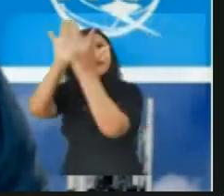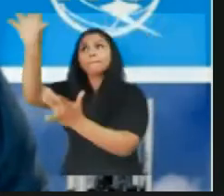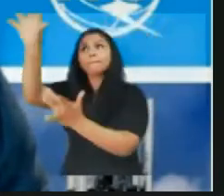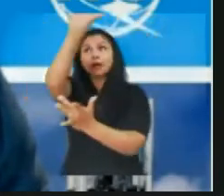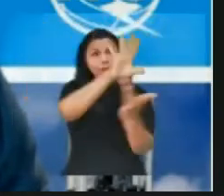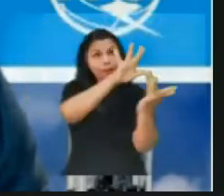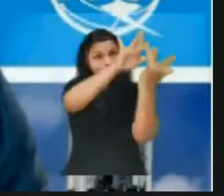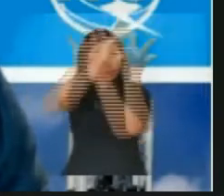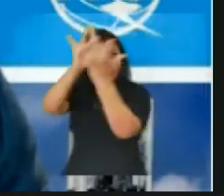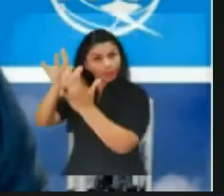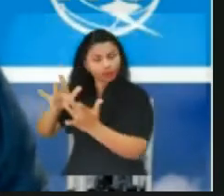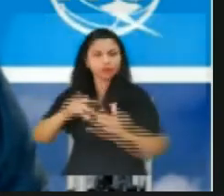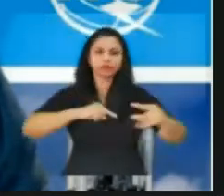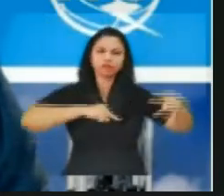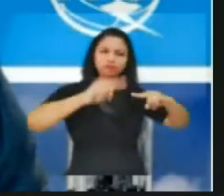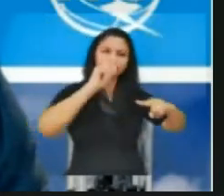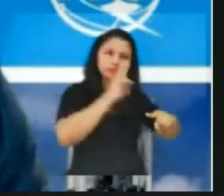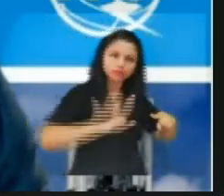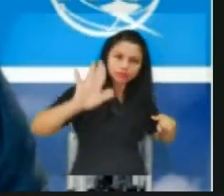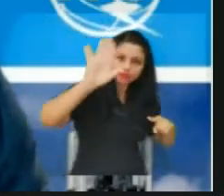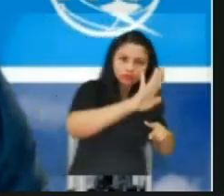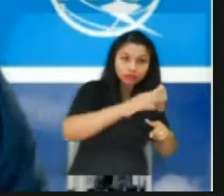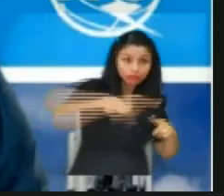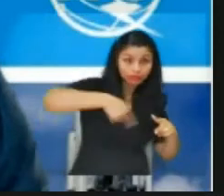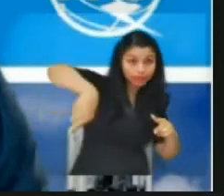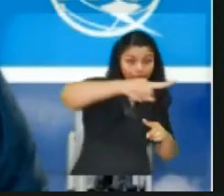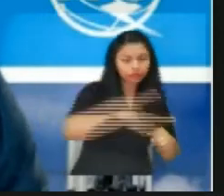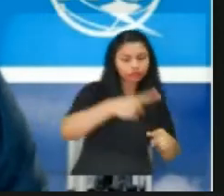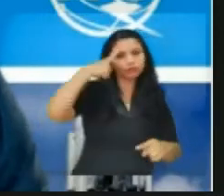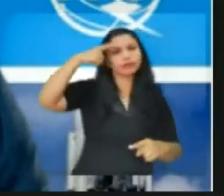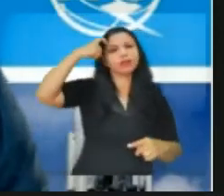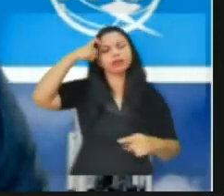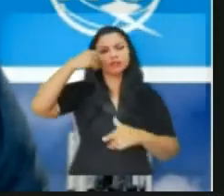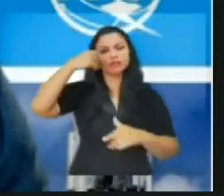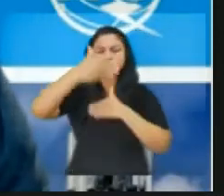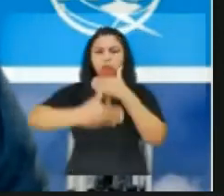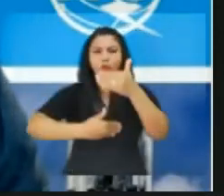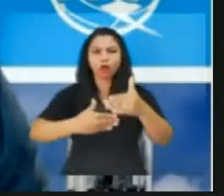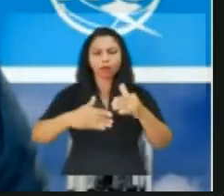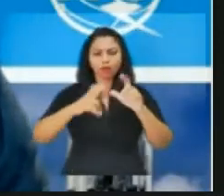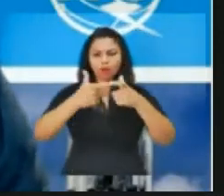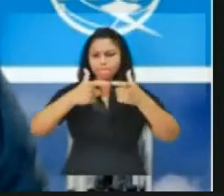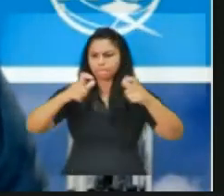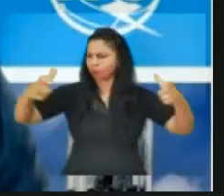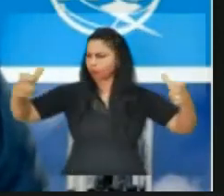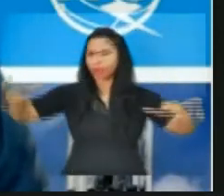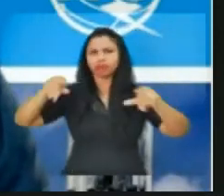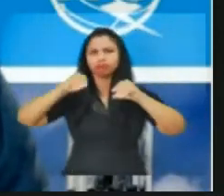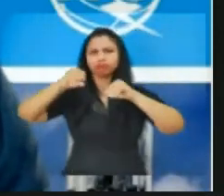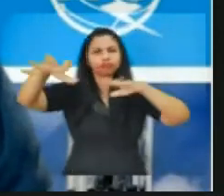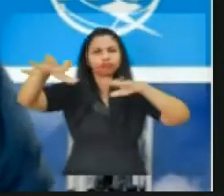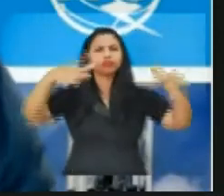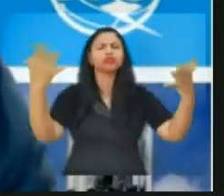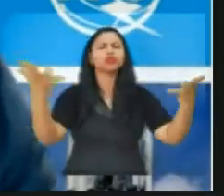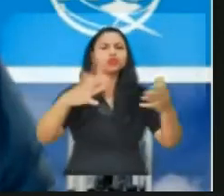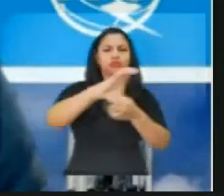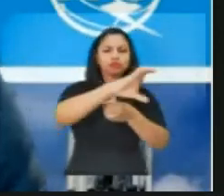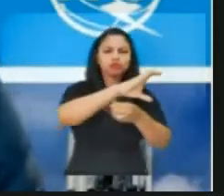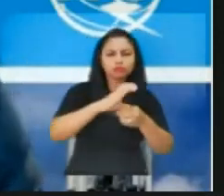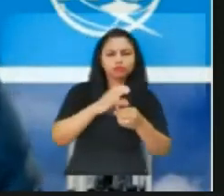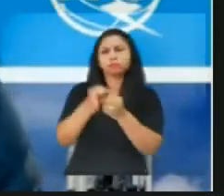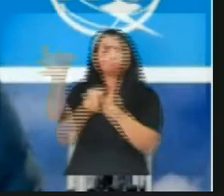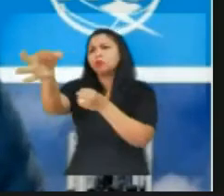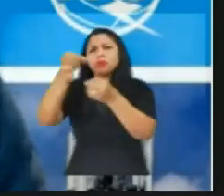of the other half of the world, they have the challenge of increasing coverage, especially in the suburban, rural,